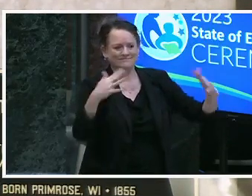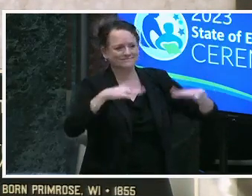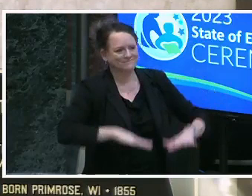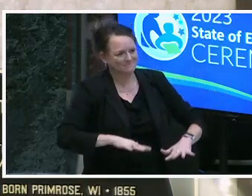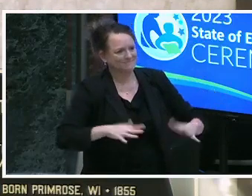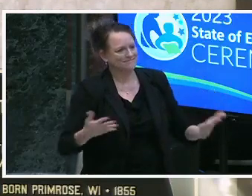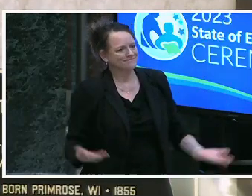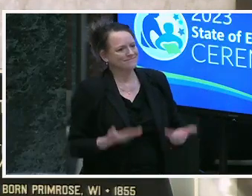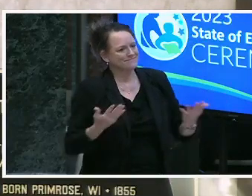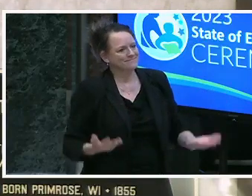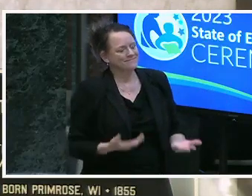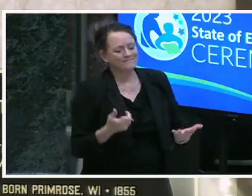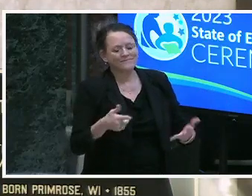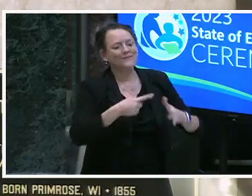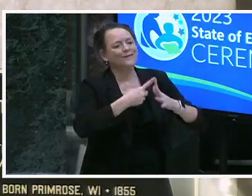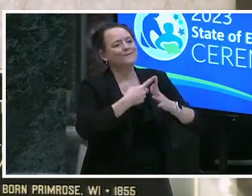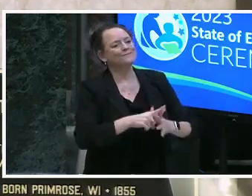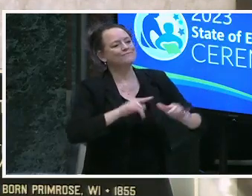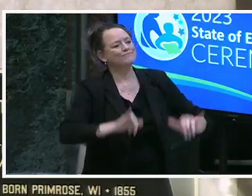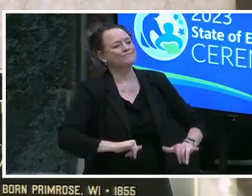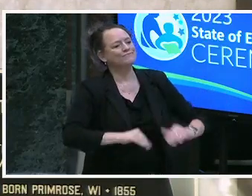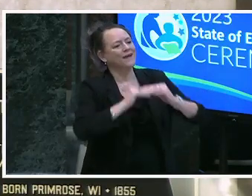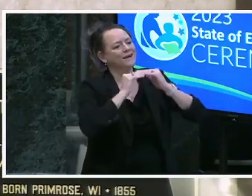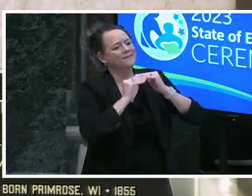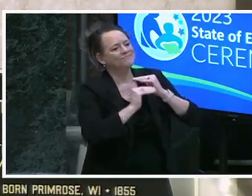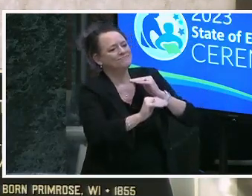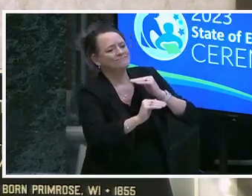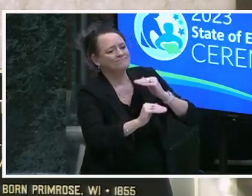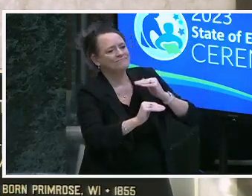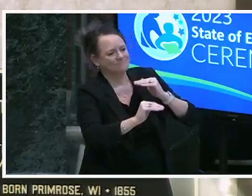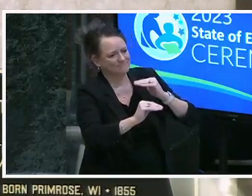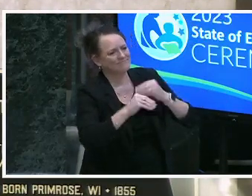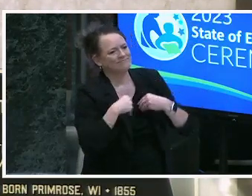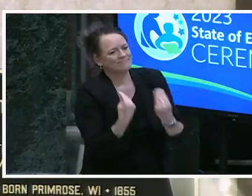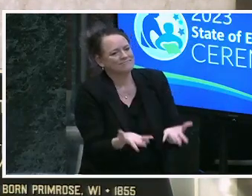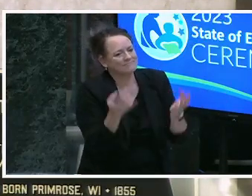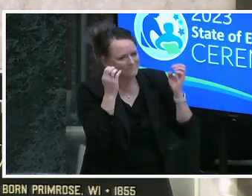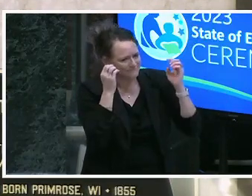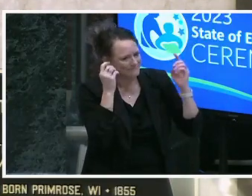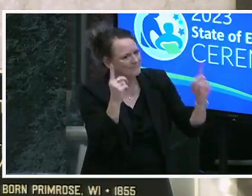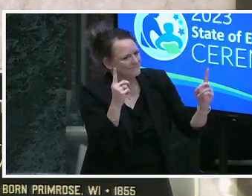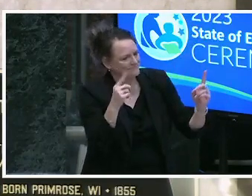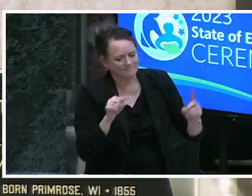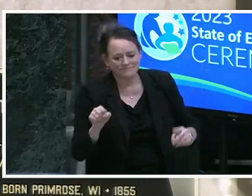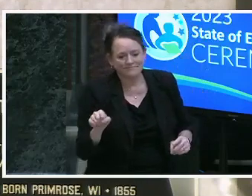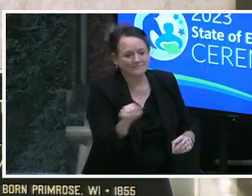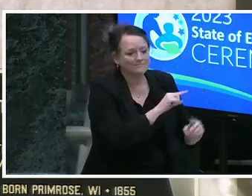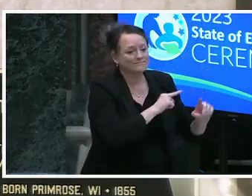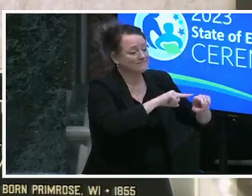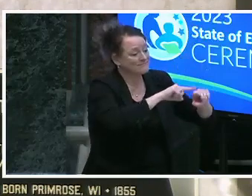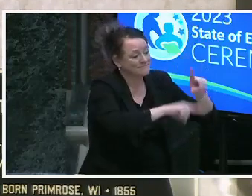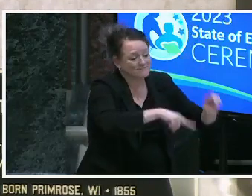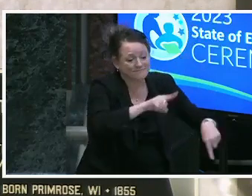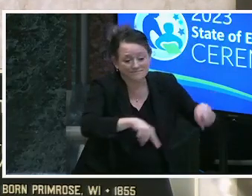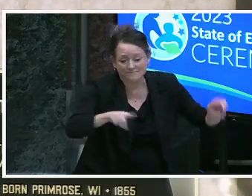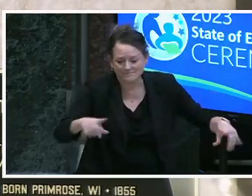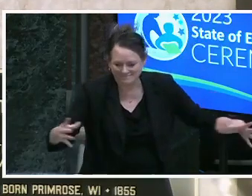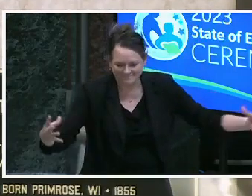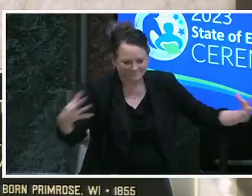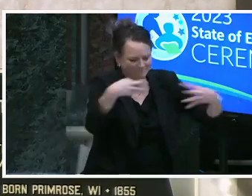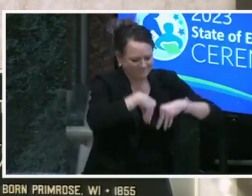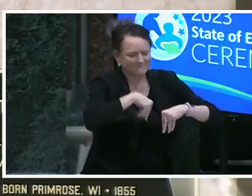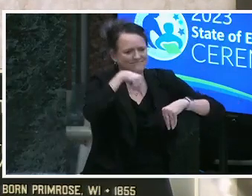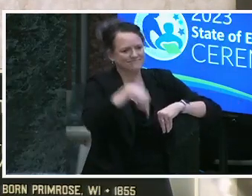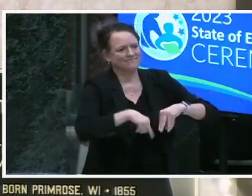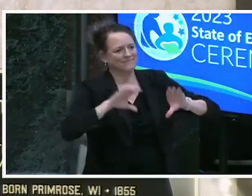But now they have the stability of our diverse, inclusive classroom communities. They have space